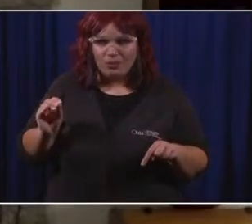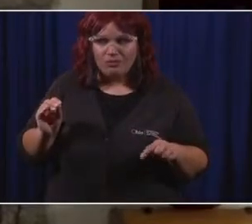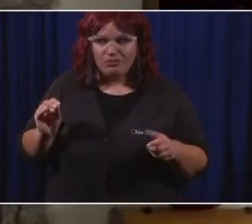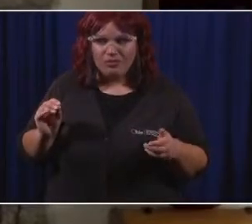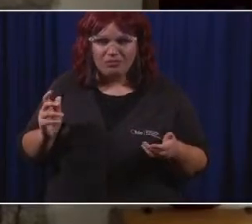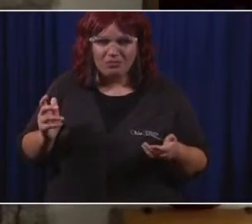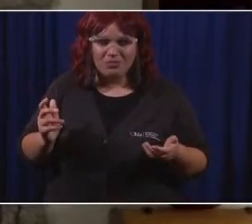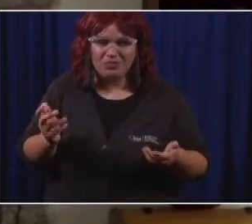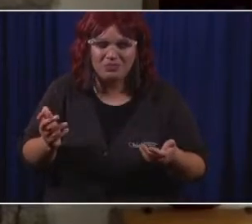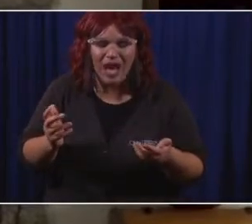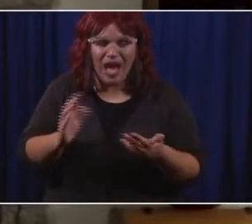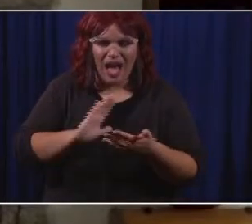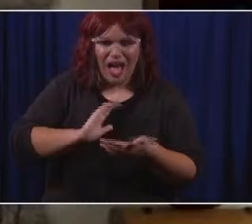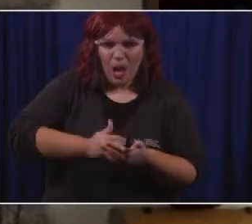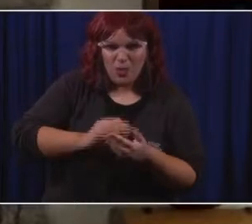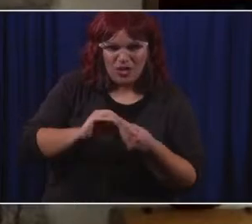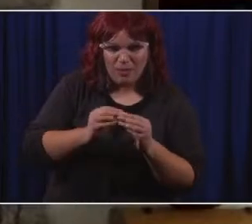bad.